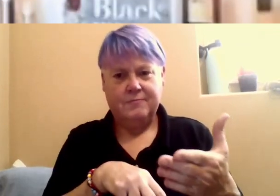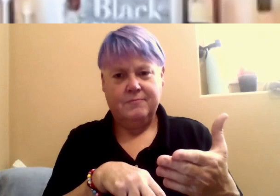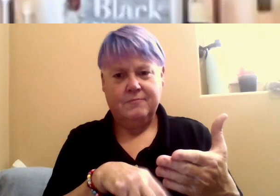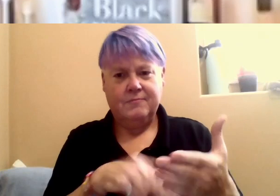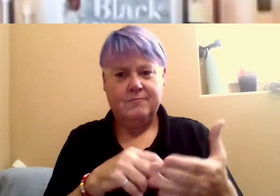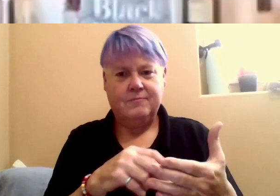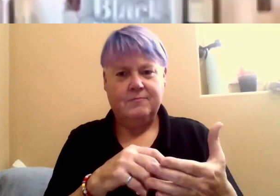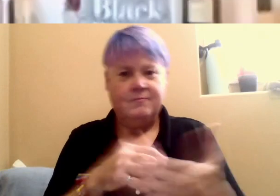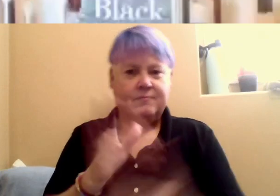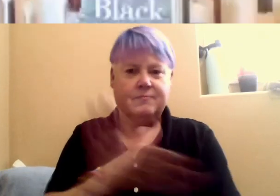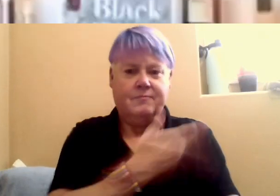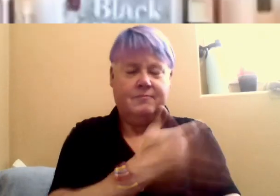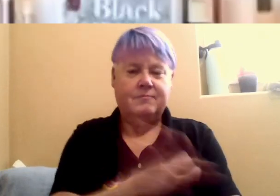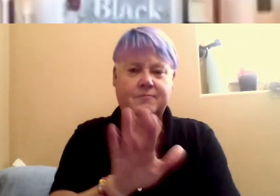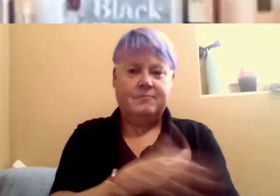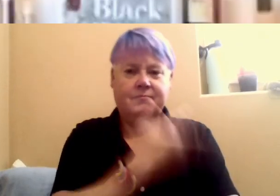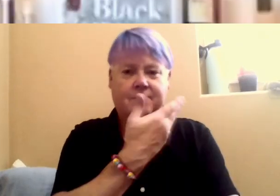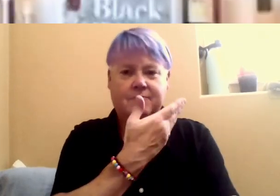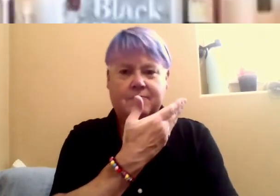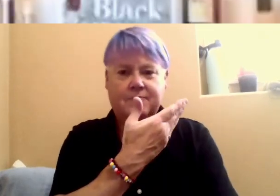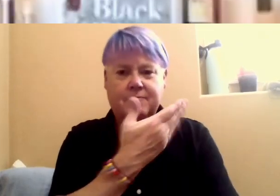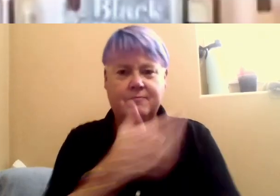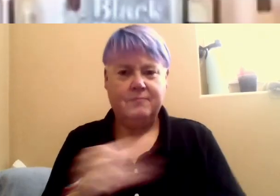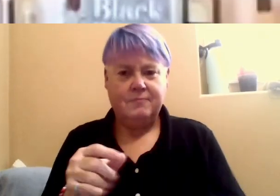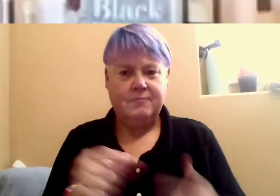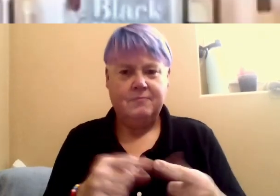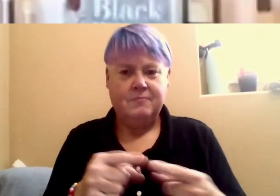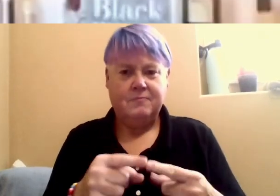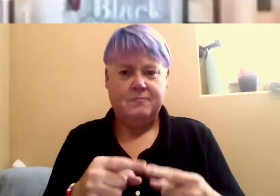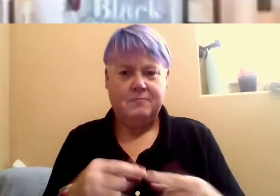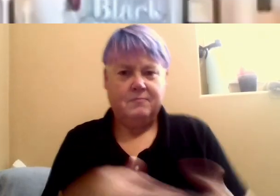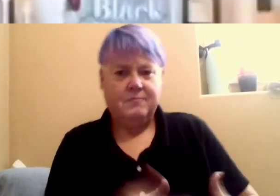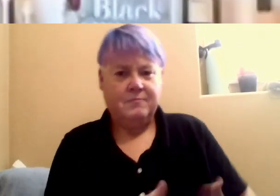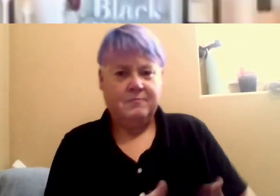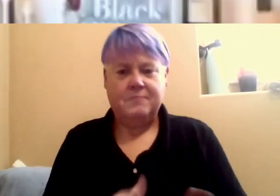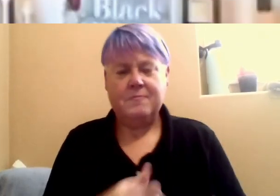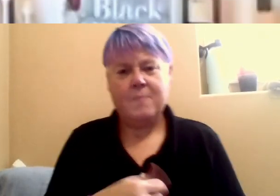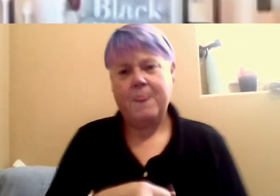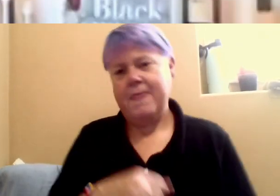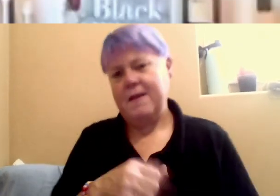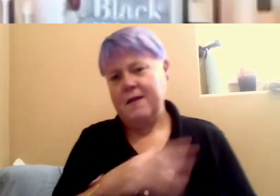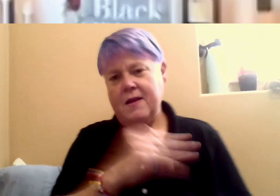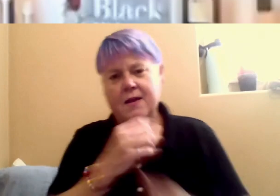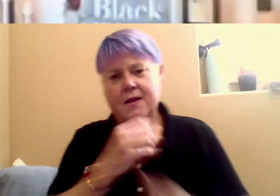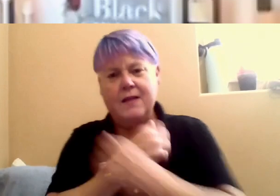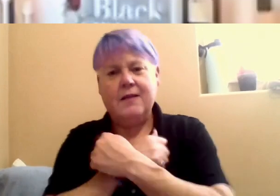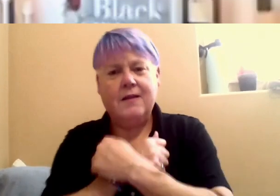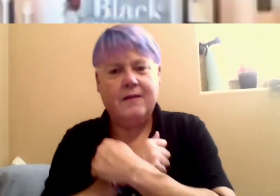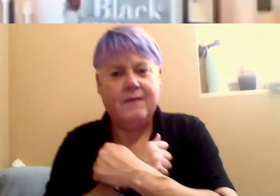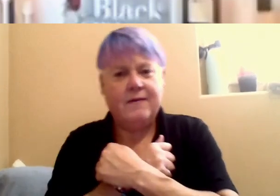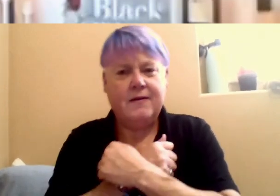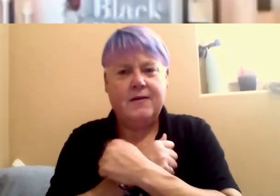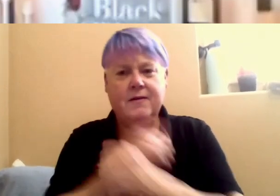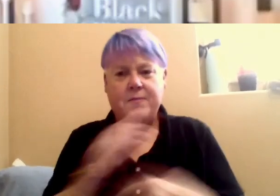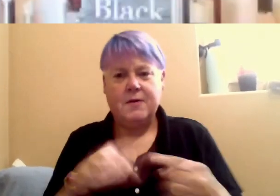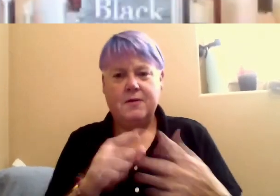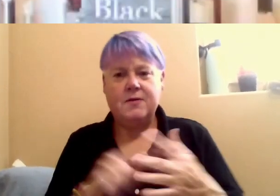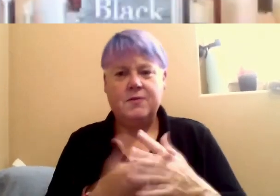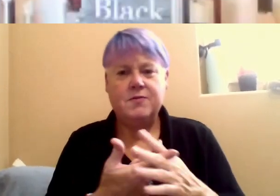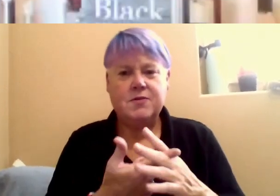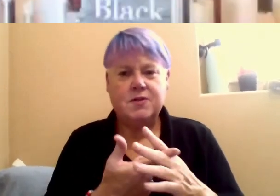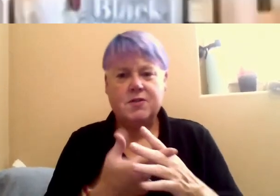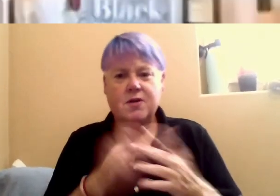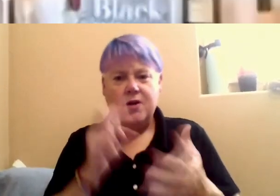Little Criminals, I think, by Heather O'Neill, who I really, really love. And I'm just about to start reading Shiri de